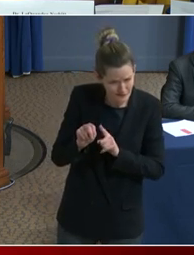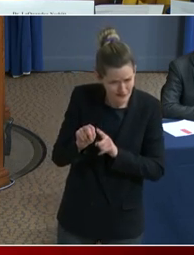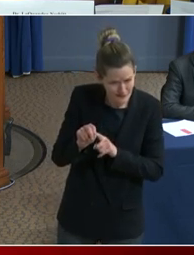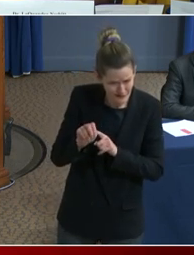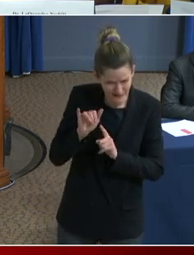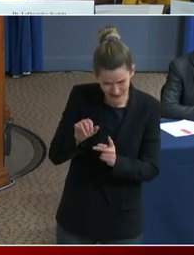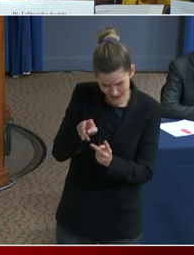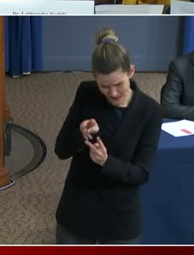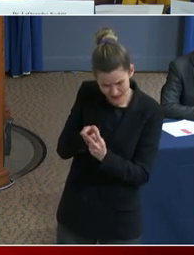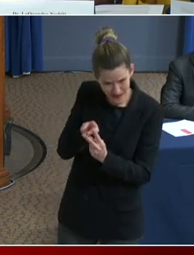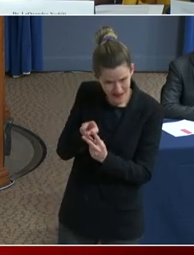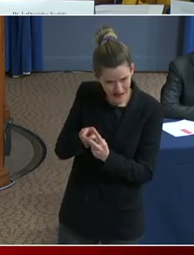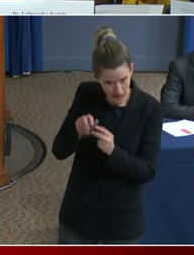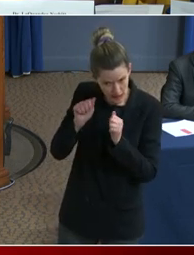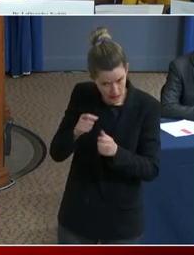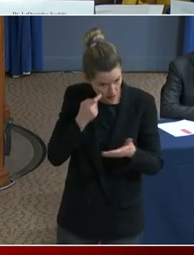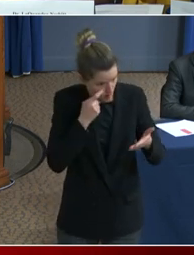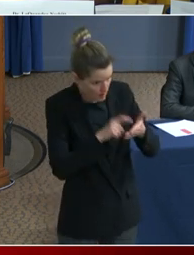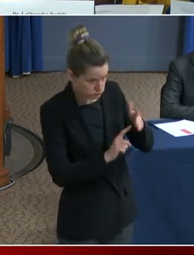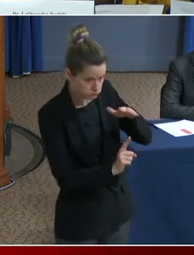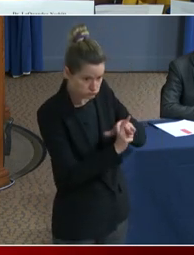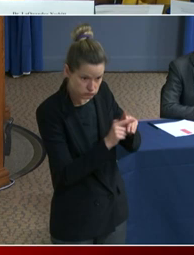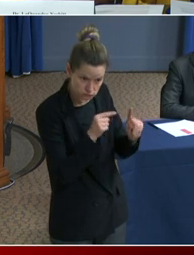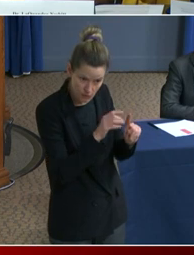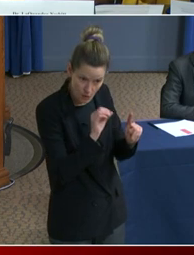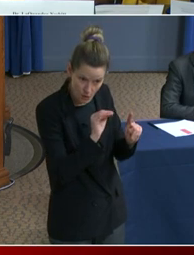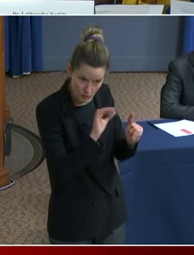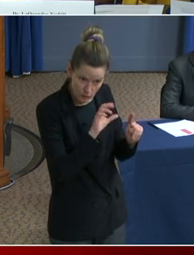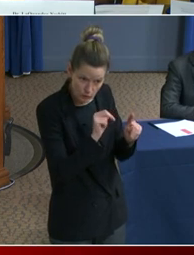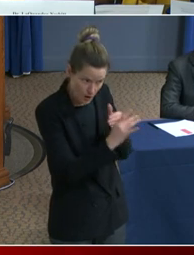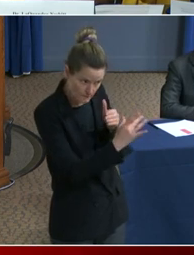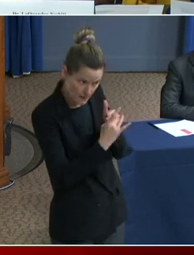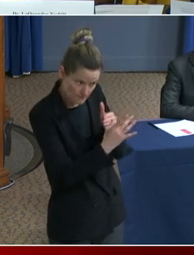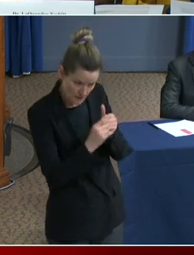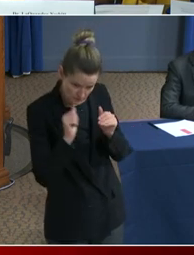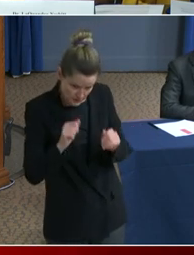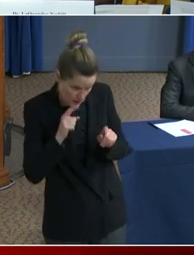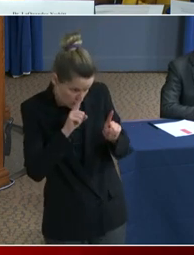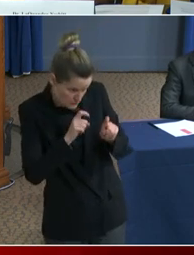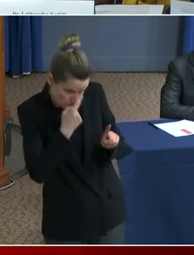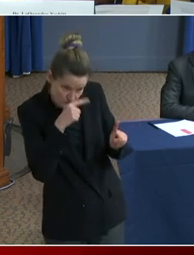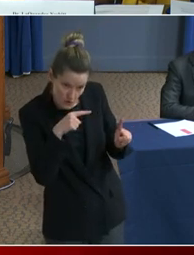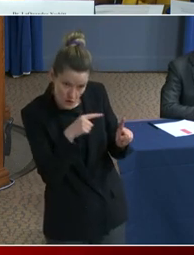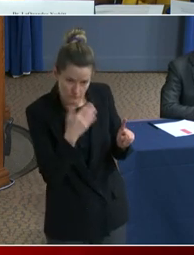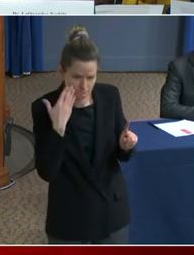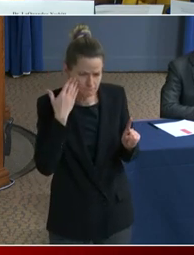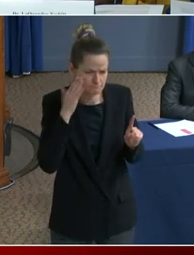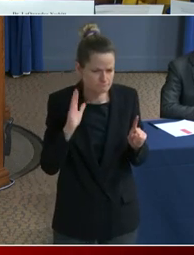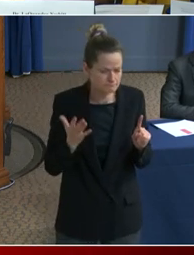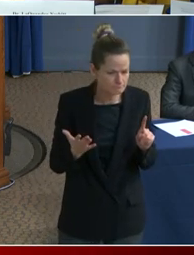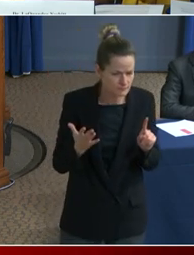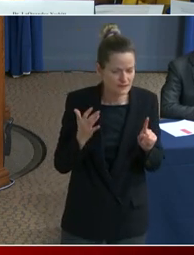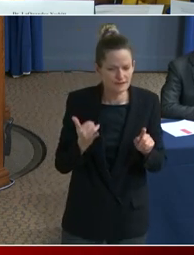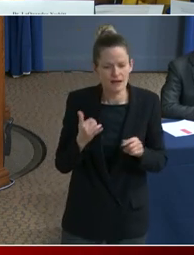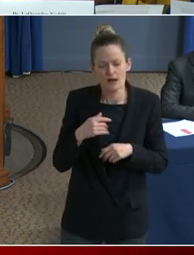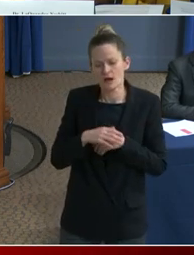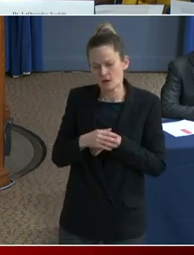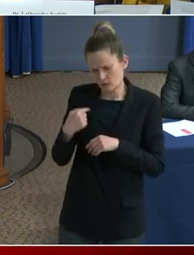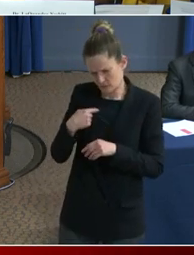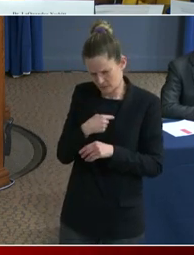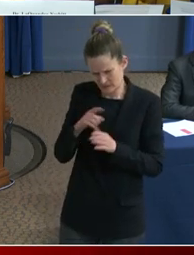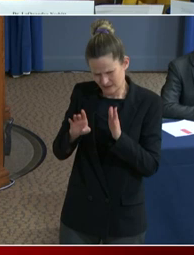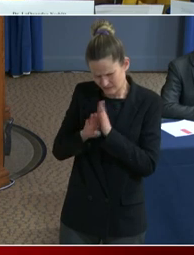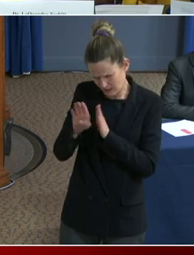of COVID-19 in individuals. So as we endeavor in the public health and scientific community over the next couple of